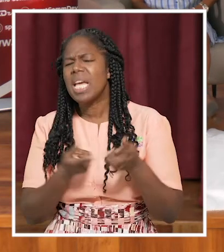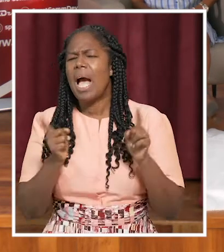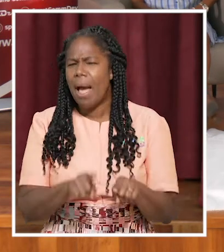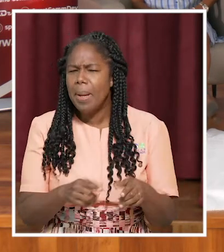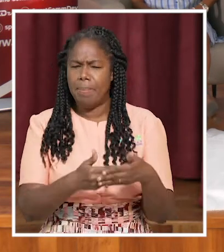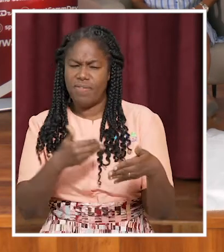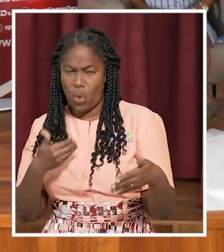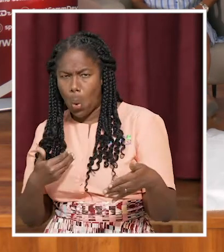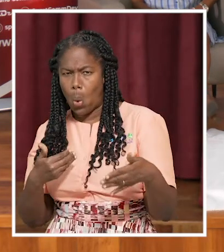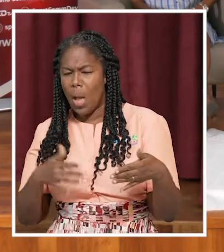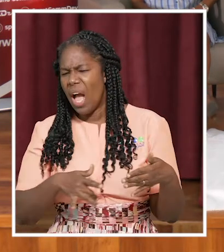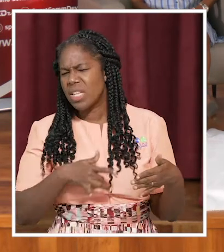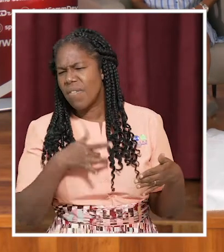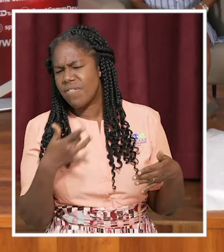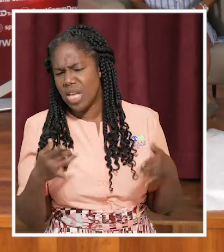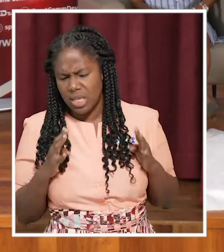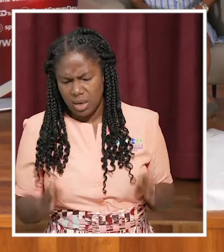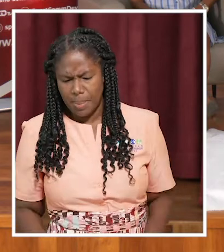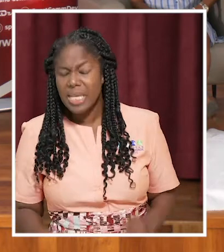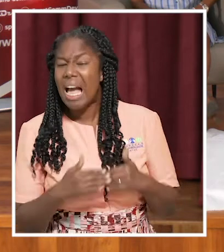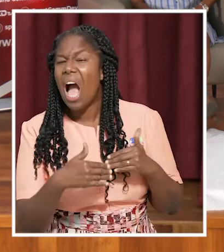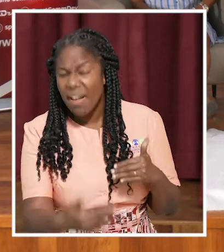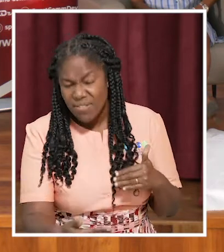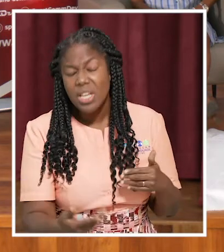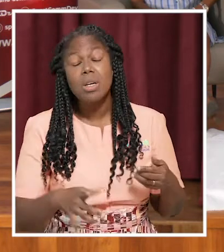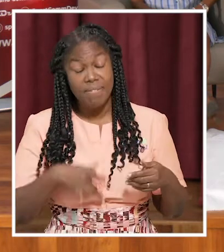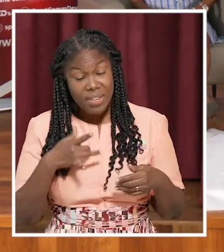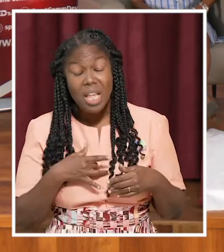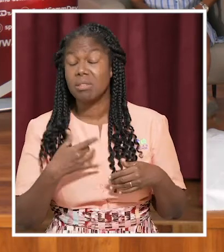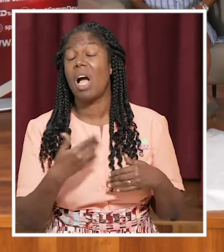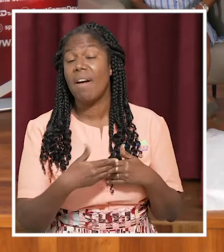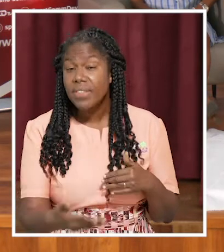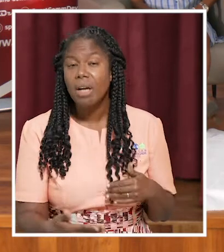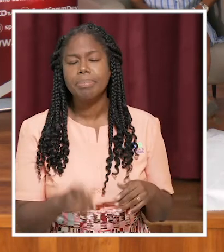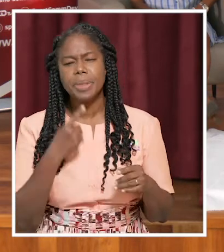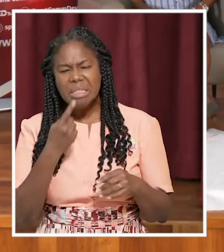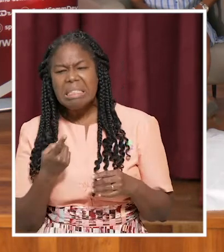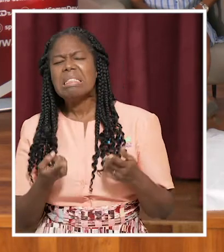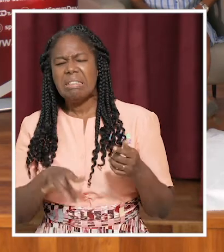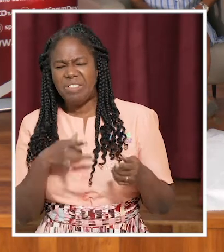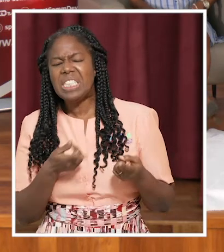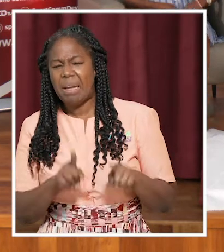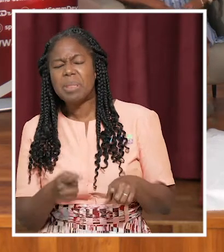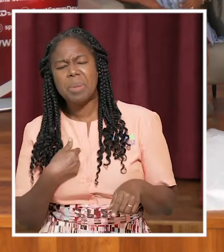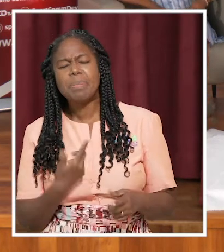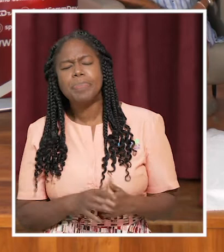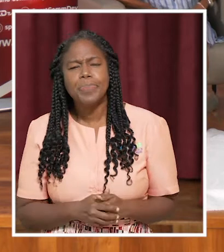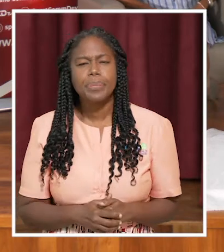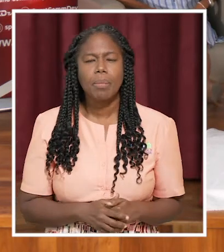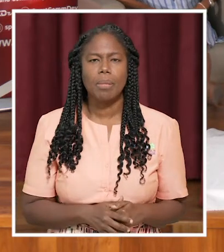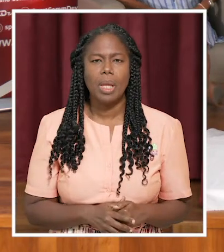after. And yes, I did that. Exactly what Deborah was saying, the deep breathing, and it helped with that. So Dr. Otello, let me ask,